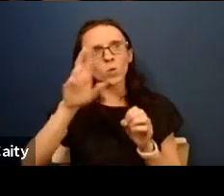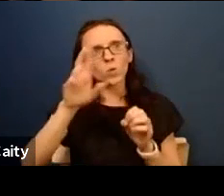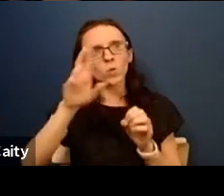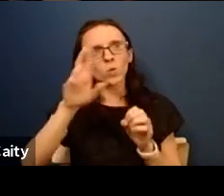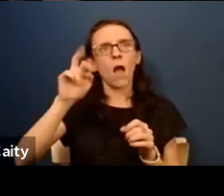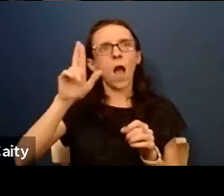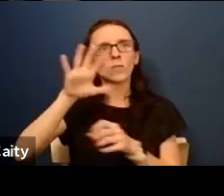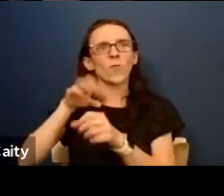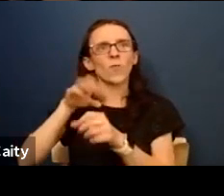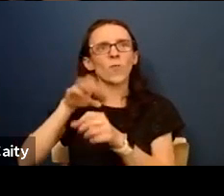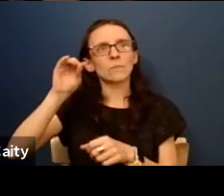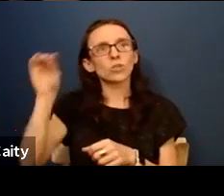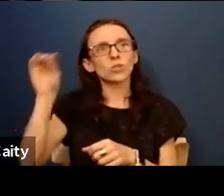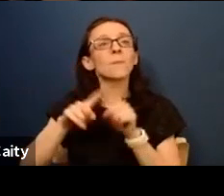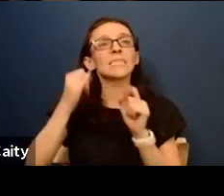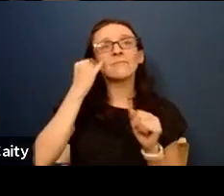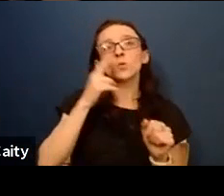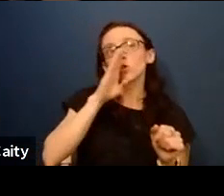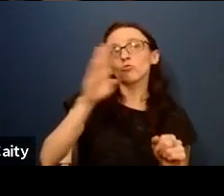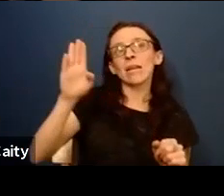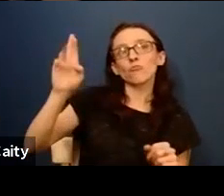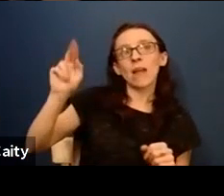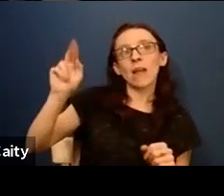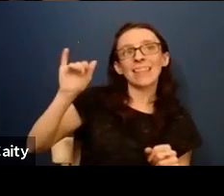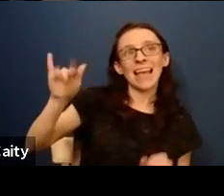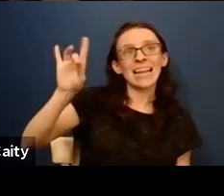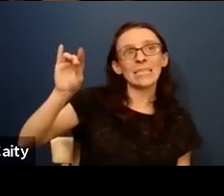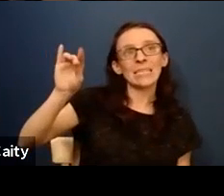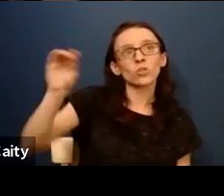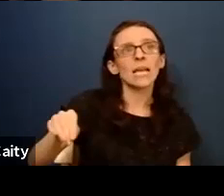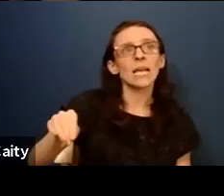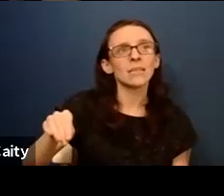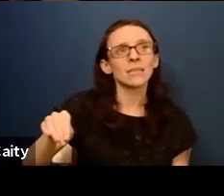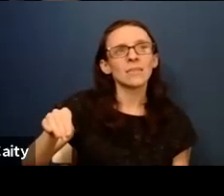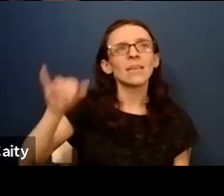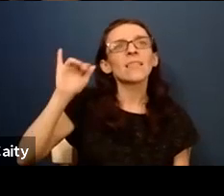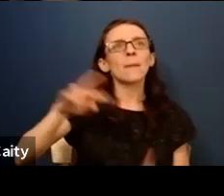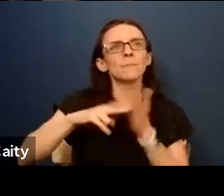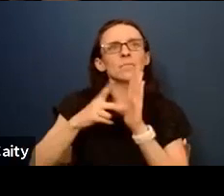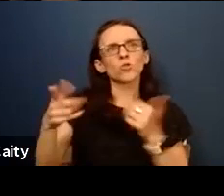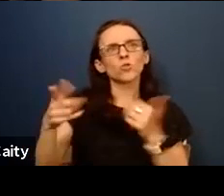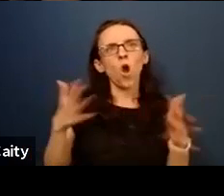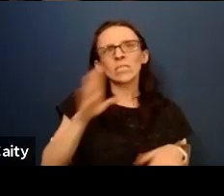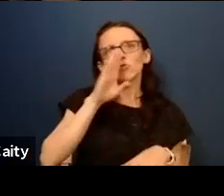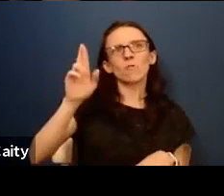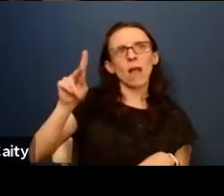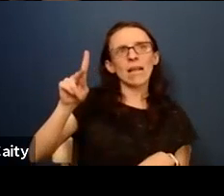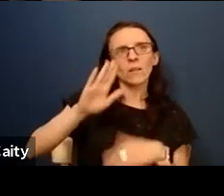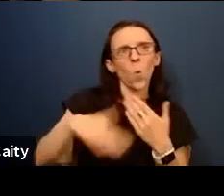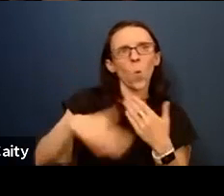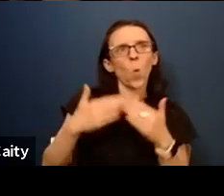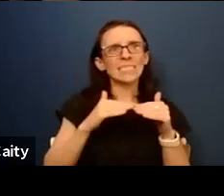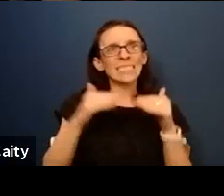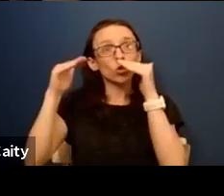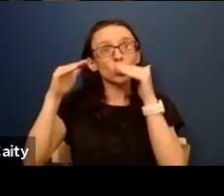you're straight ranking the 80%, that's actually straight ranking the whole tier, right? Or